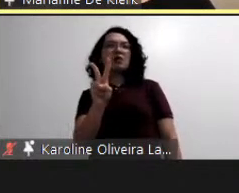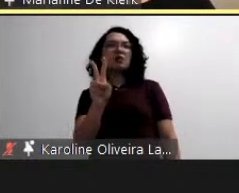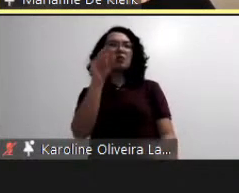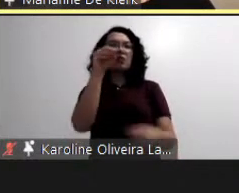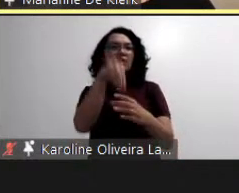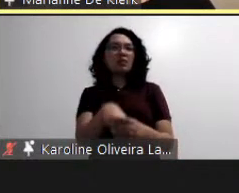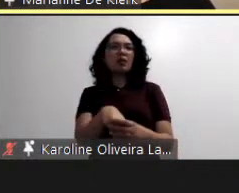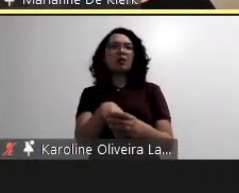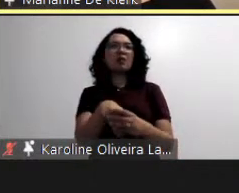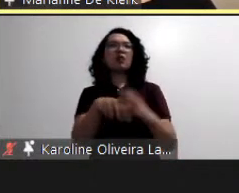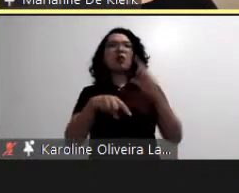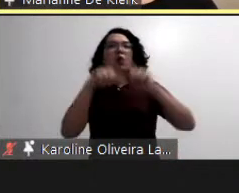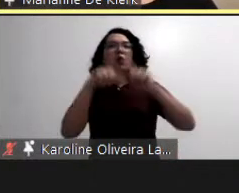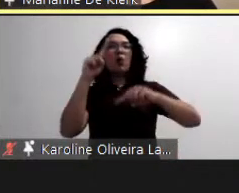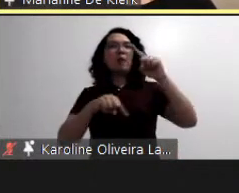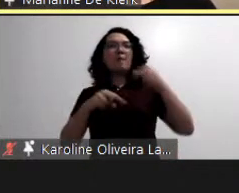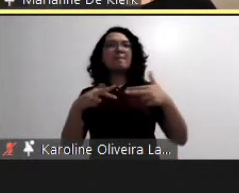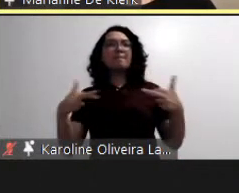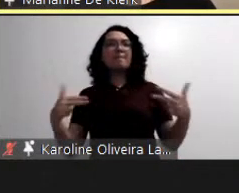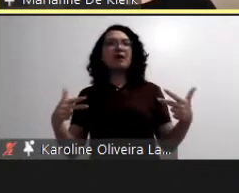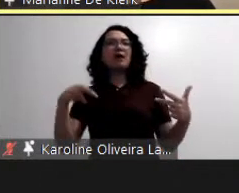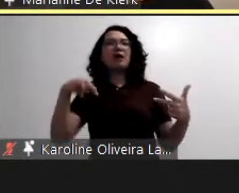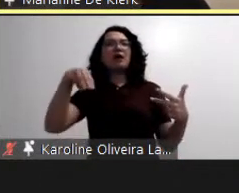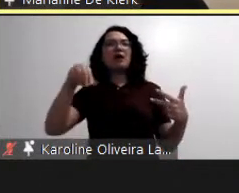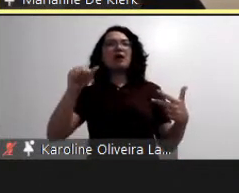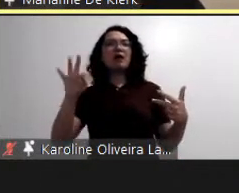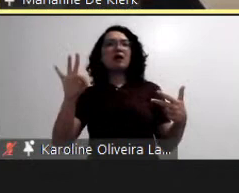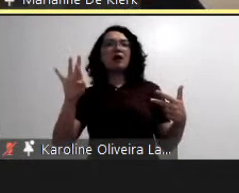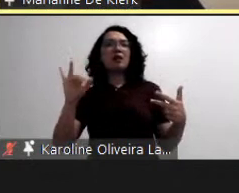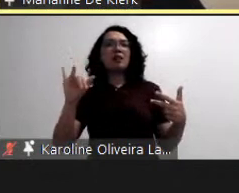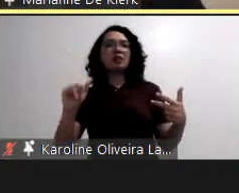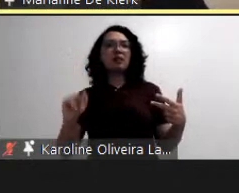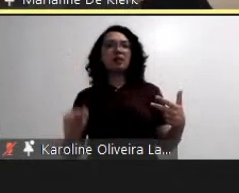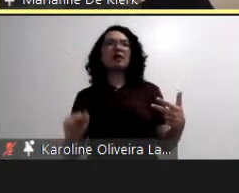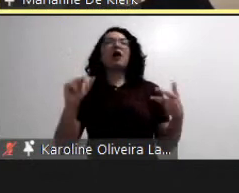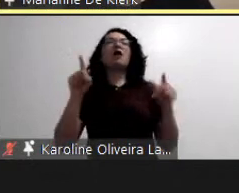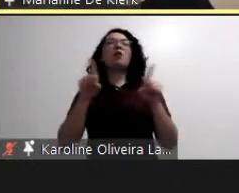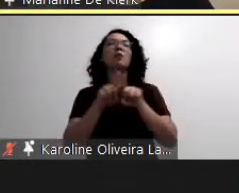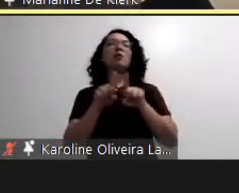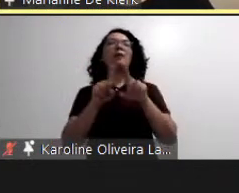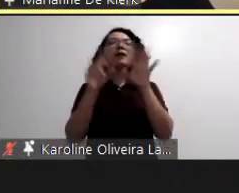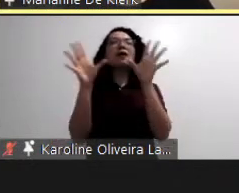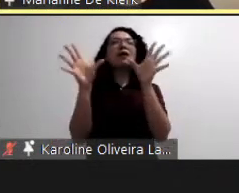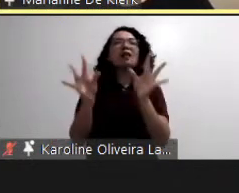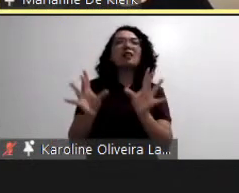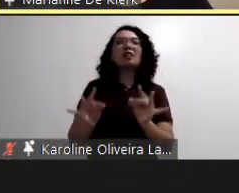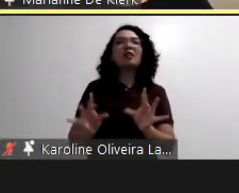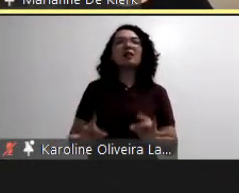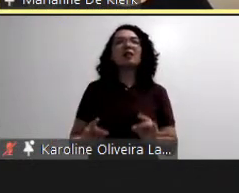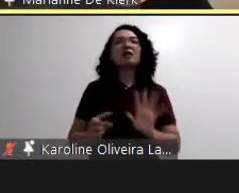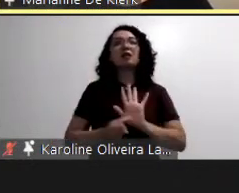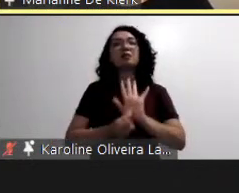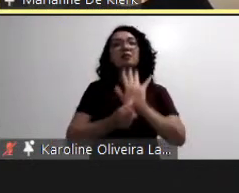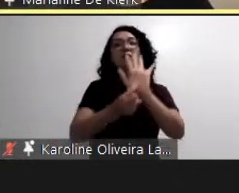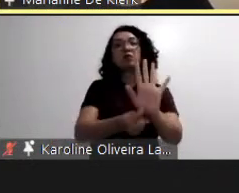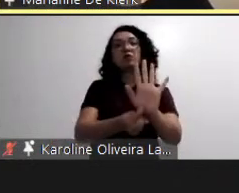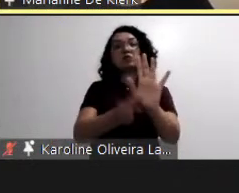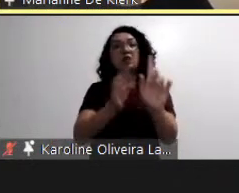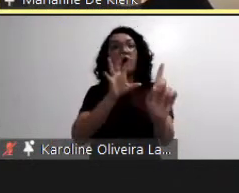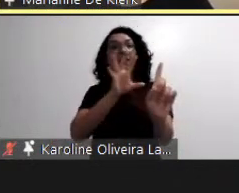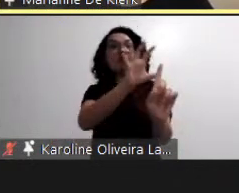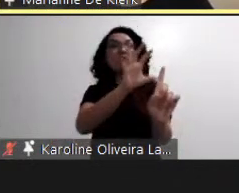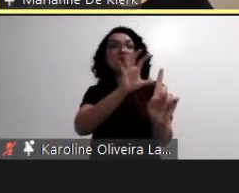the very human scale of it. And then, of course, the Brazilian influence. Brazil Builds was the Bible at the